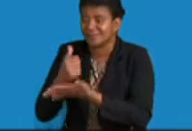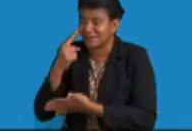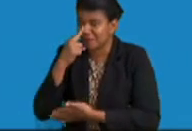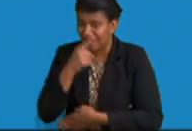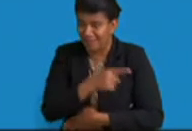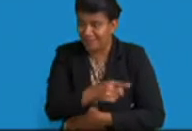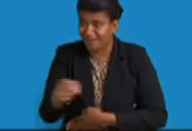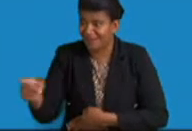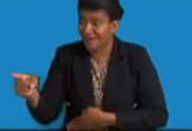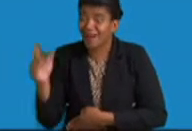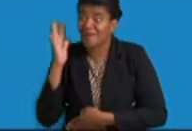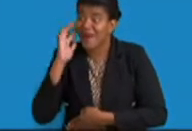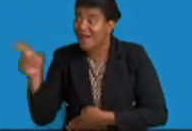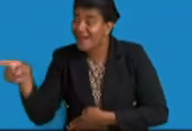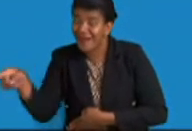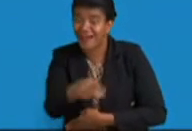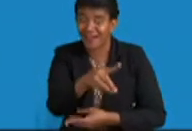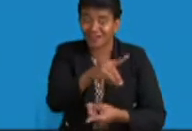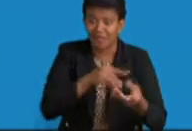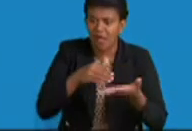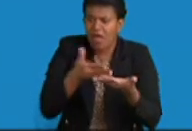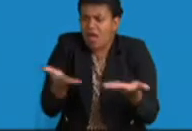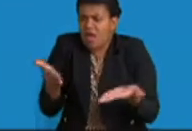relief, HADR, in Fiji.